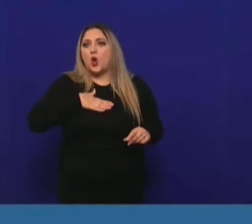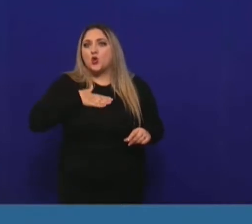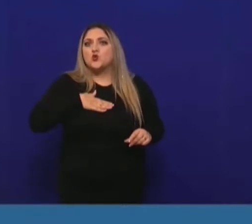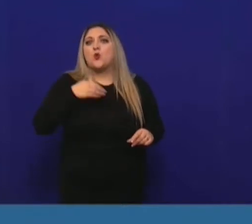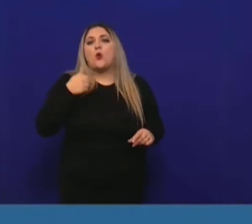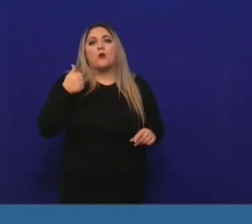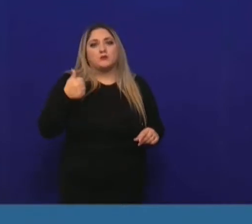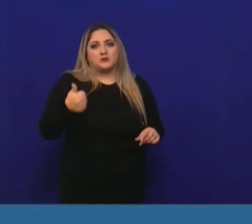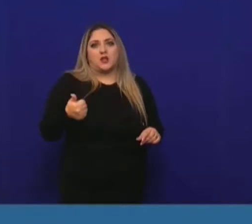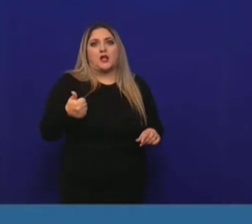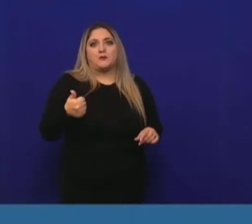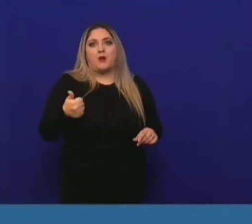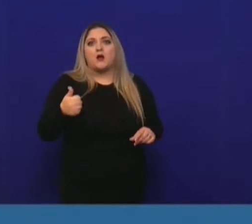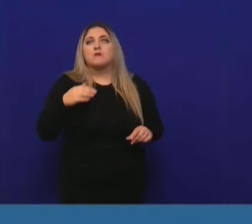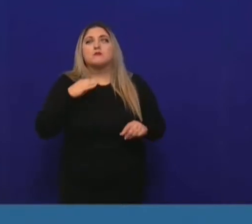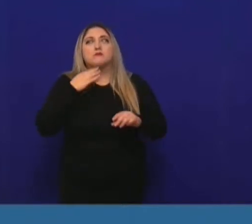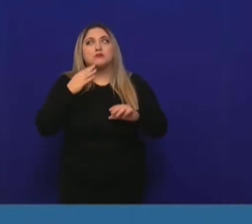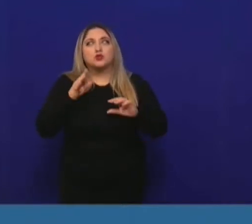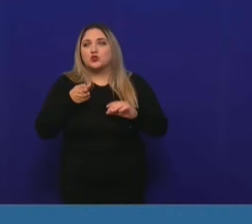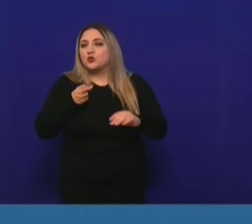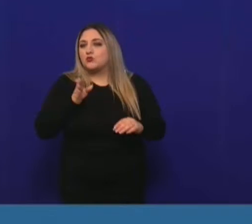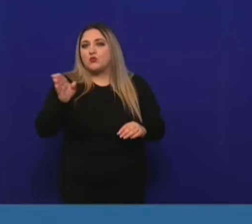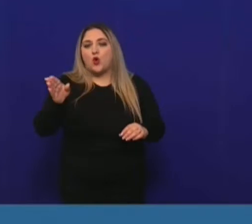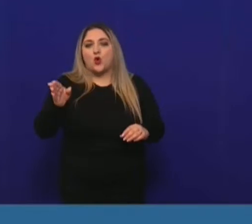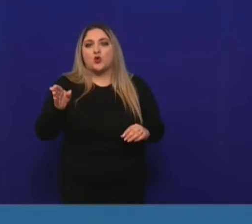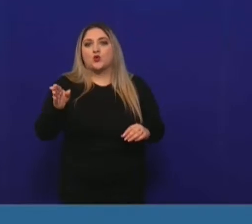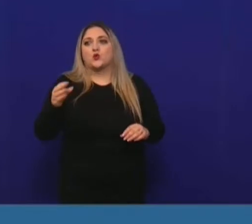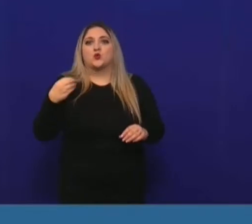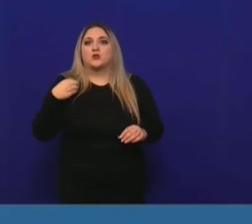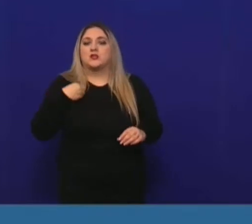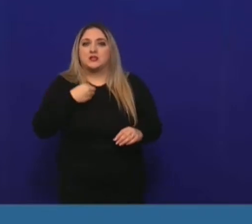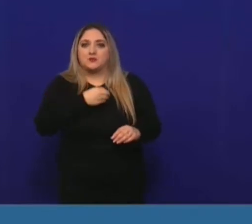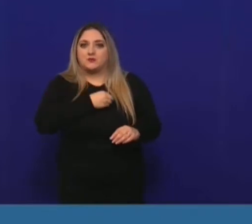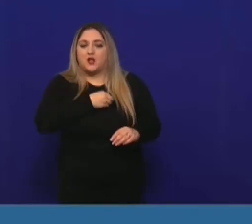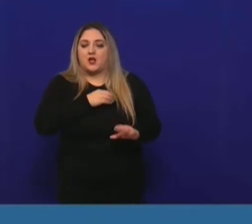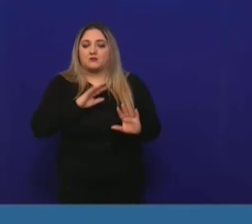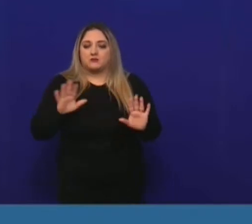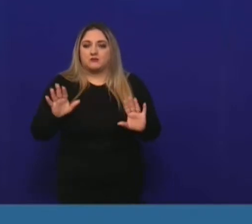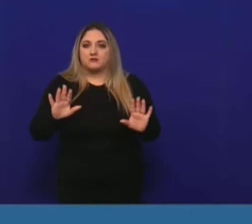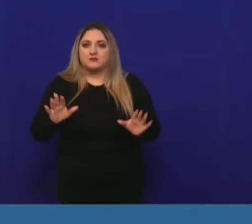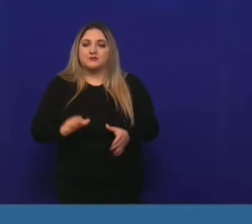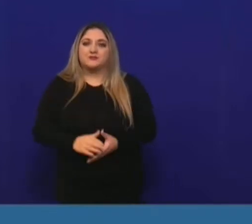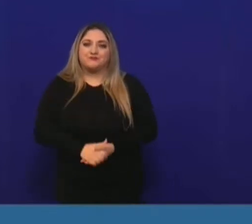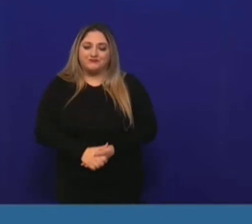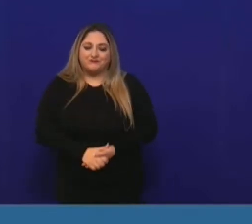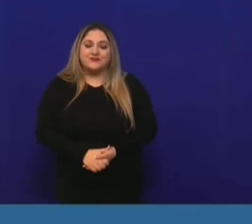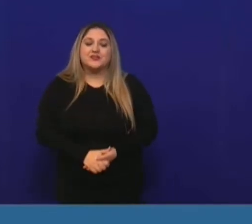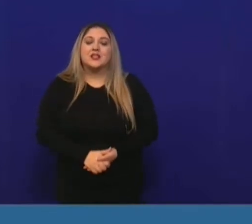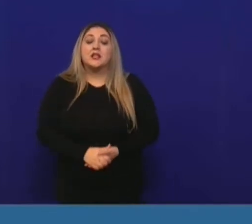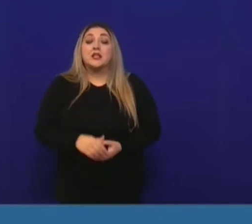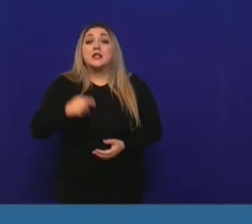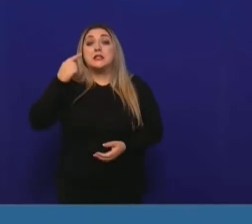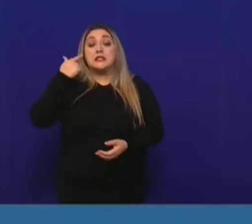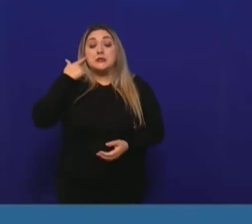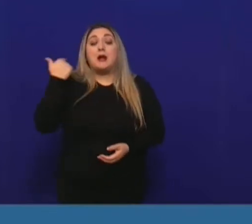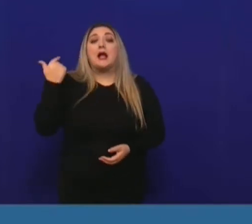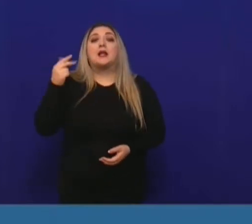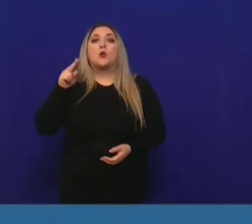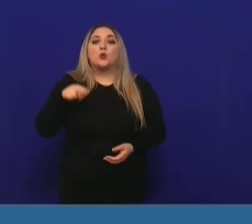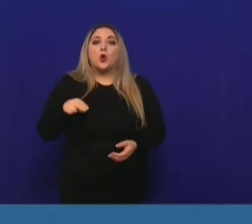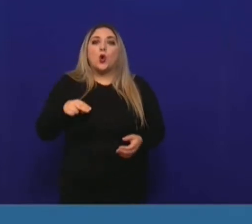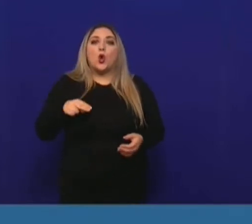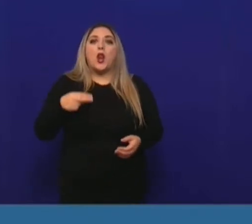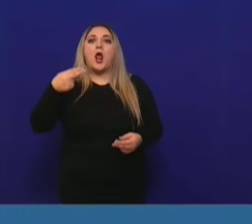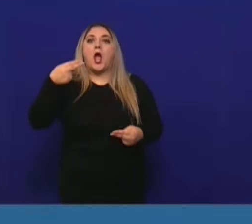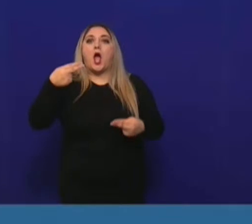hemm persuni li kellhom eventwalitajiet li huma ħżiena. Ukoll ġiet tal-attenzjoni tagħna iva li kien hemm gatherings